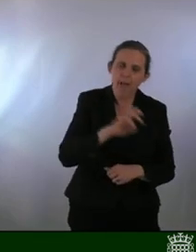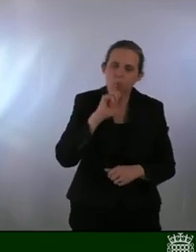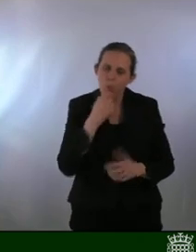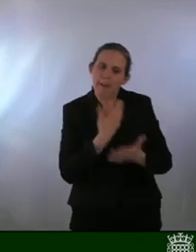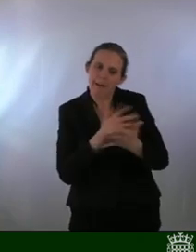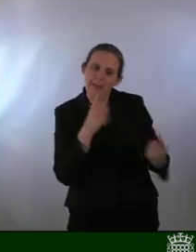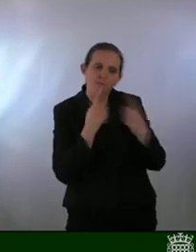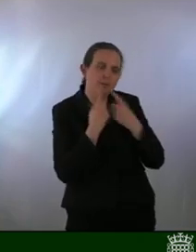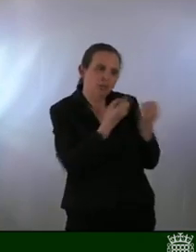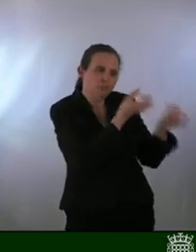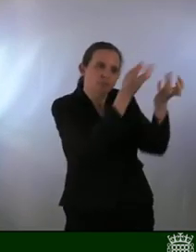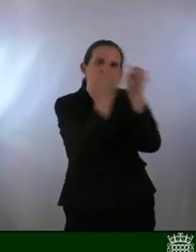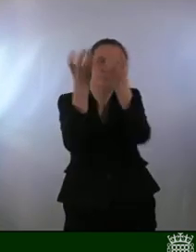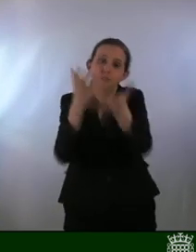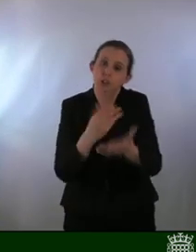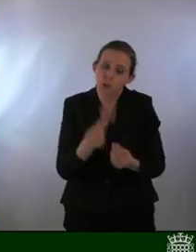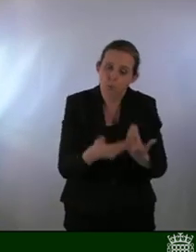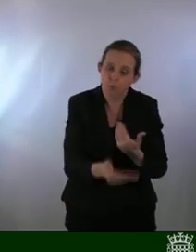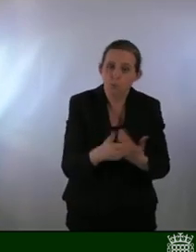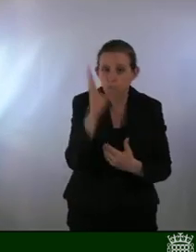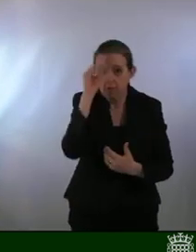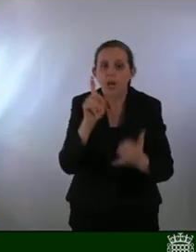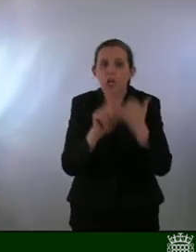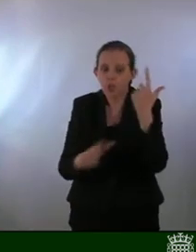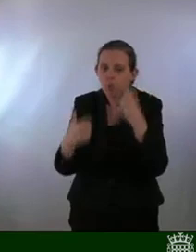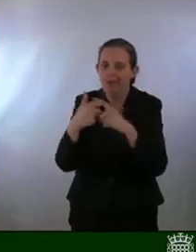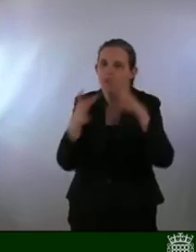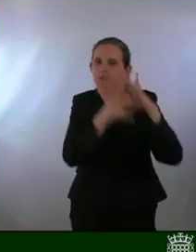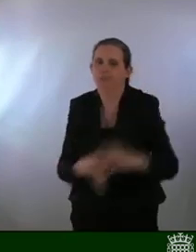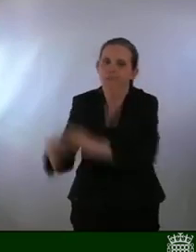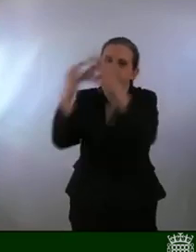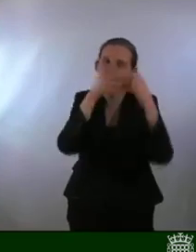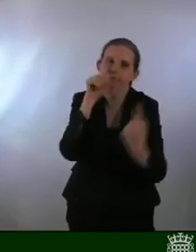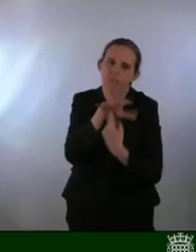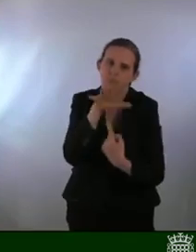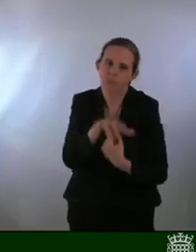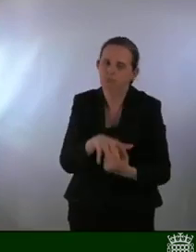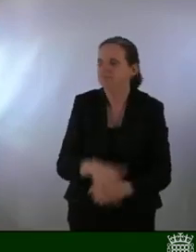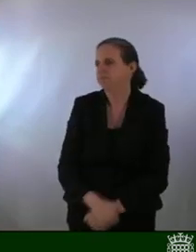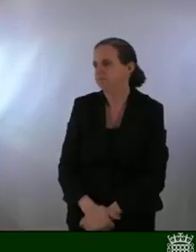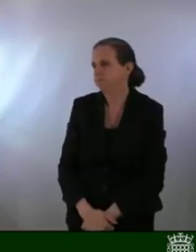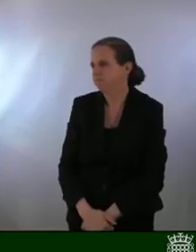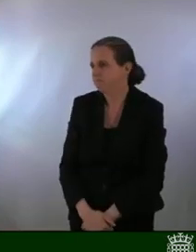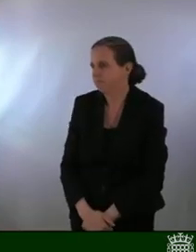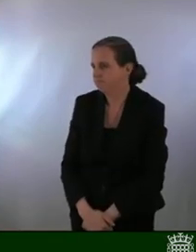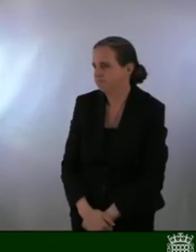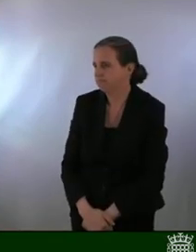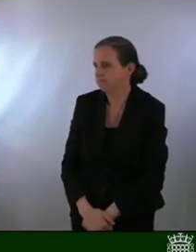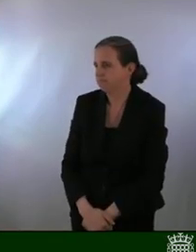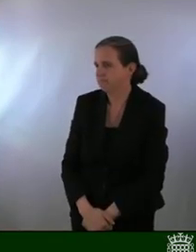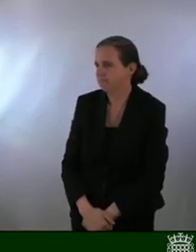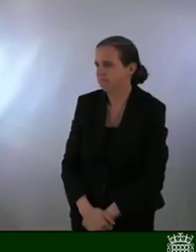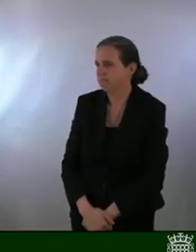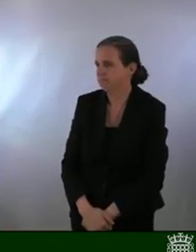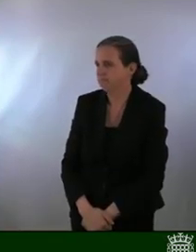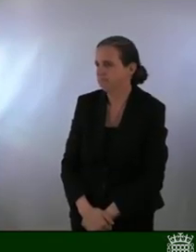that they need. After all, this is a UK-wide effort. Sir Bernard Gentleman. Thank you, Mr. Speaker. Will my right honourable friend join